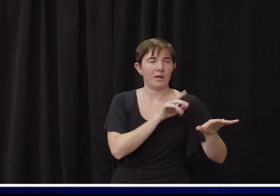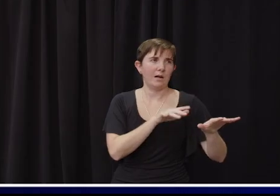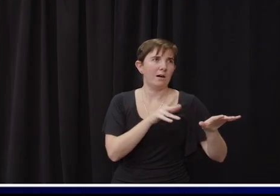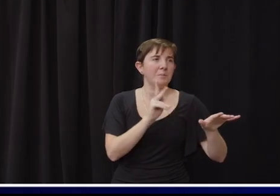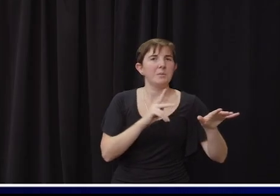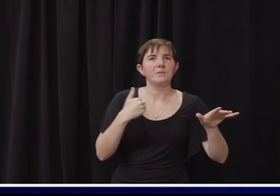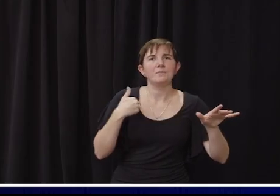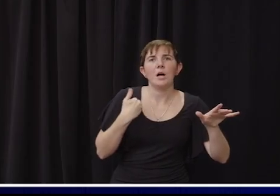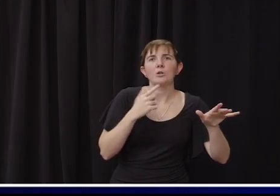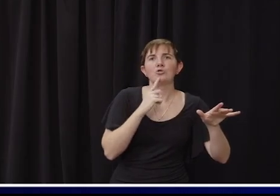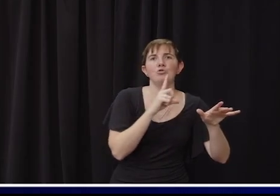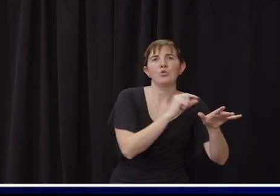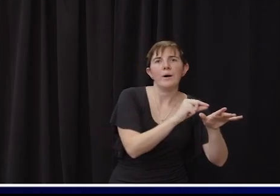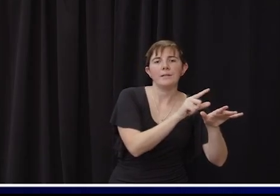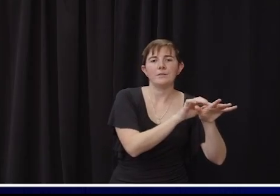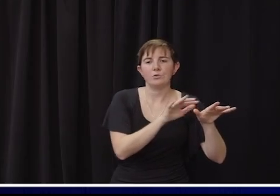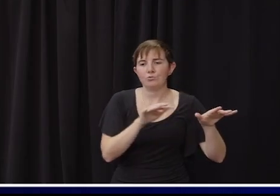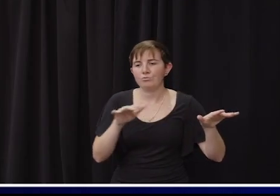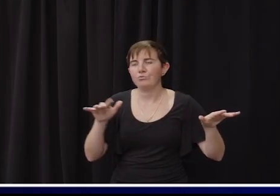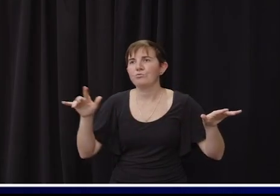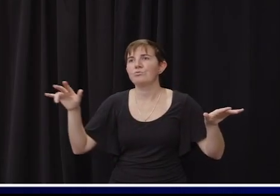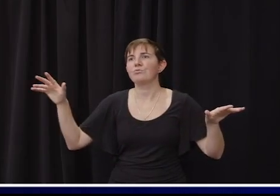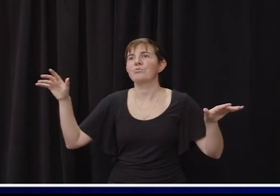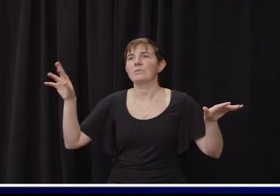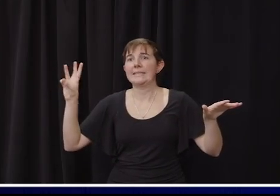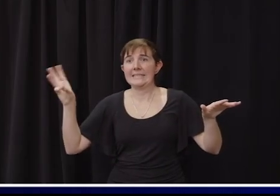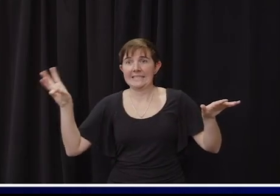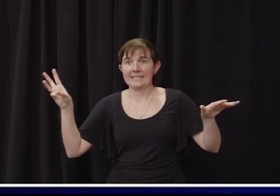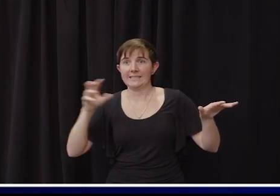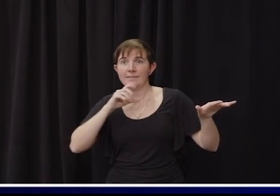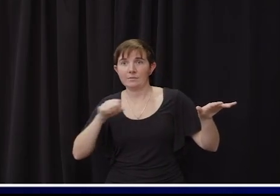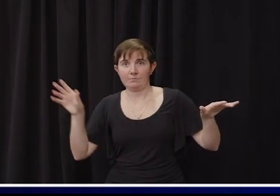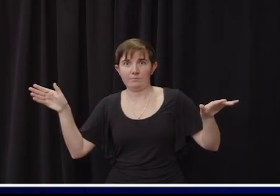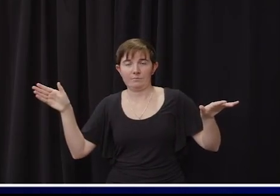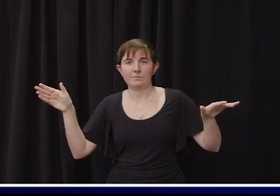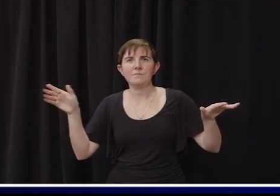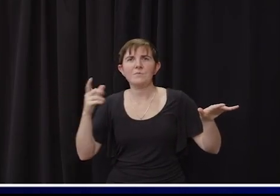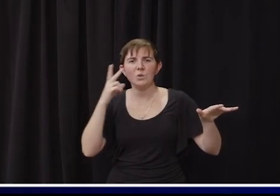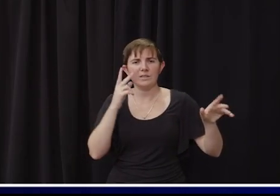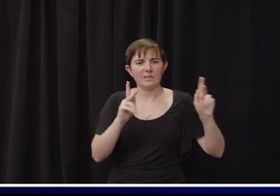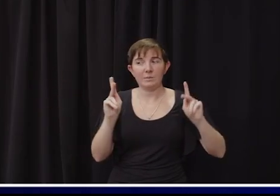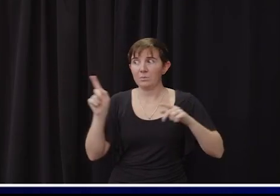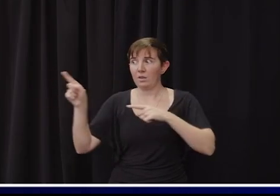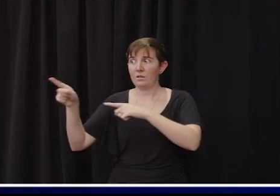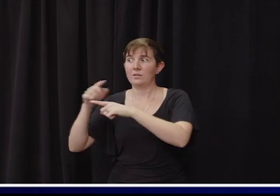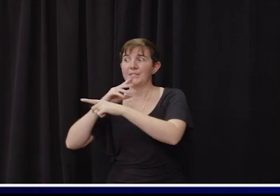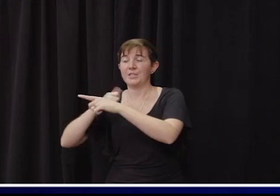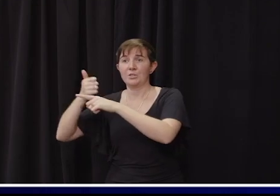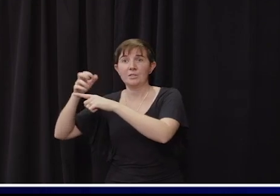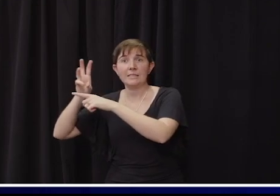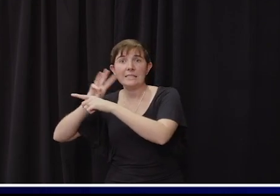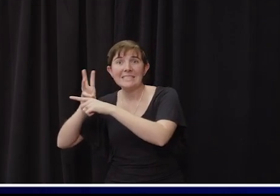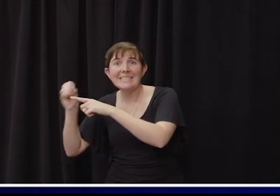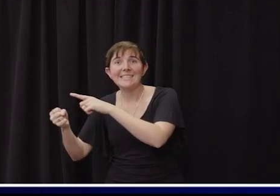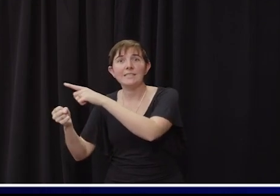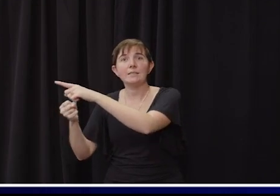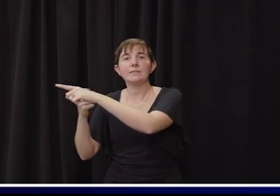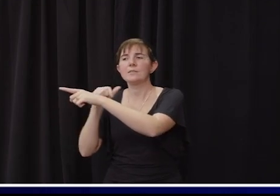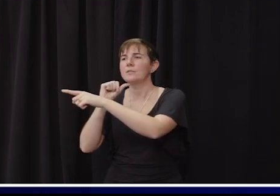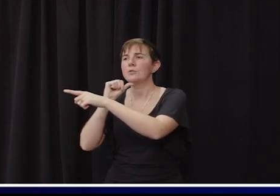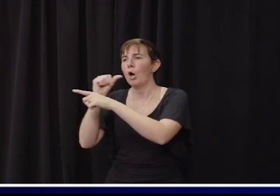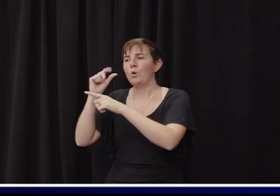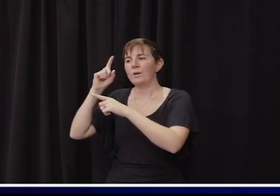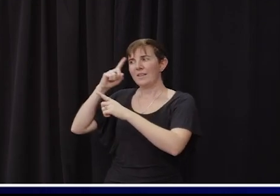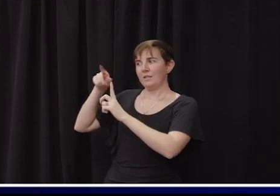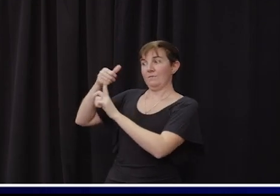people in their 20s, and all the way at the end, we've got people in their 60s. And you can see that people in their 60s don't think